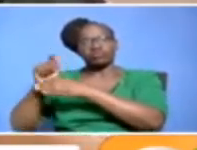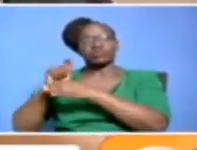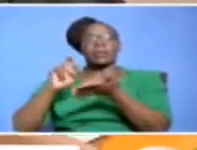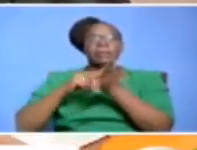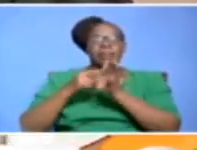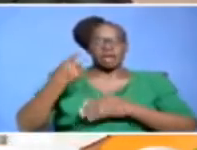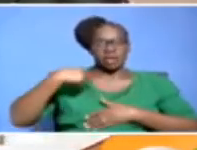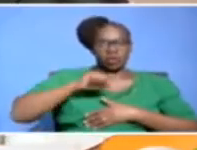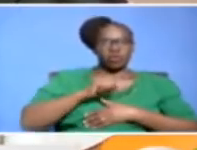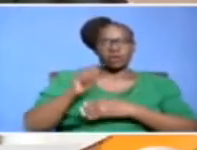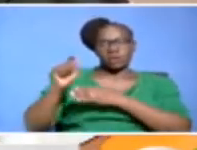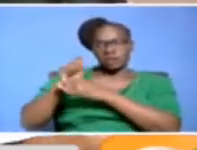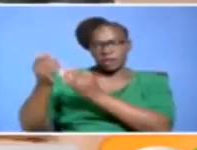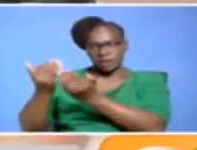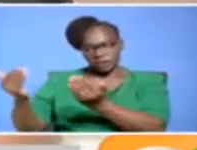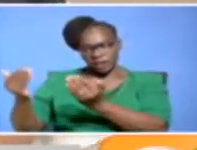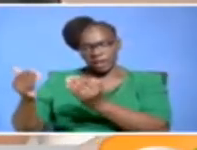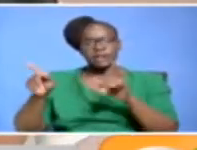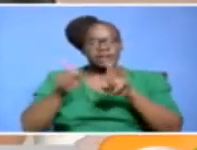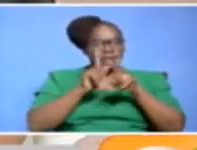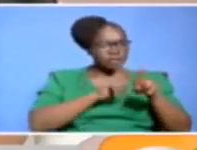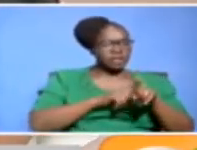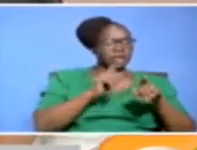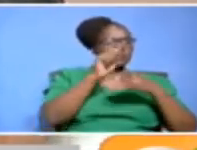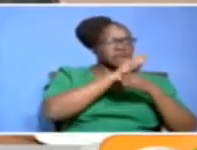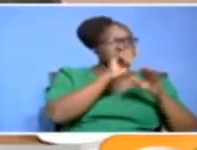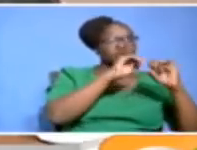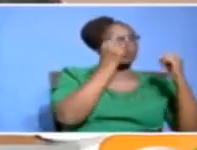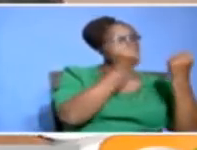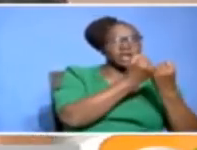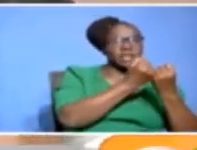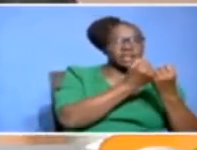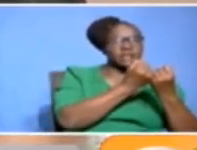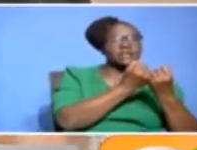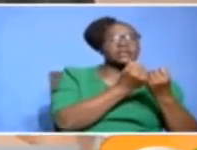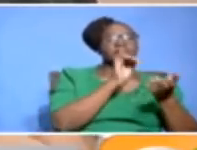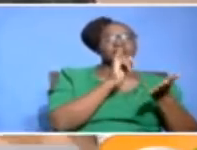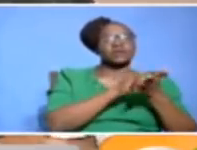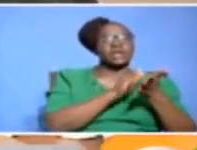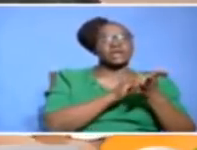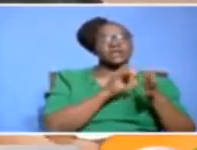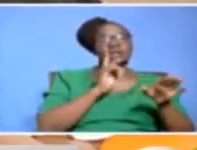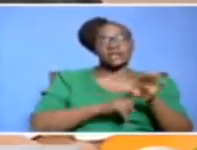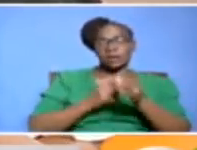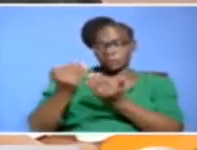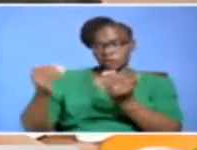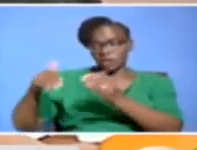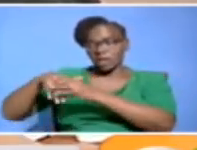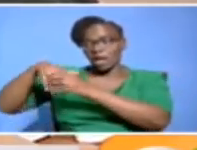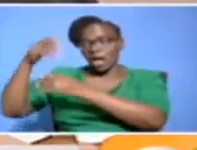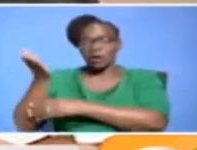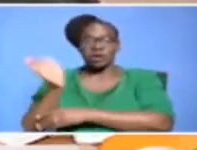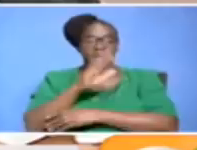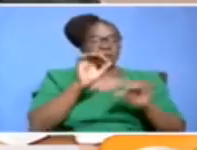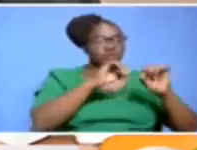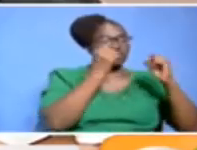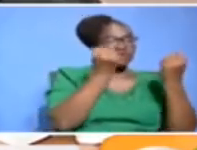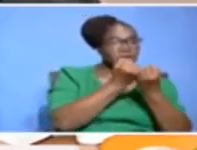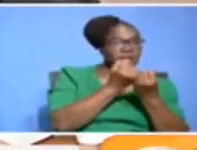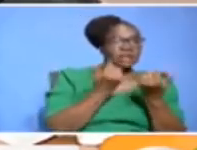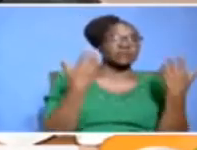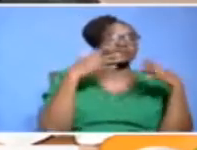to be rehabilitating this child and rehabilitating the society that he was in. Because we say that once, if a child comes into